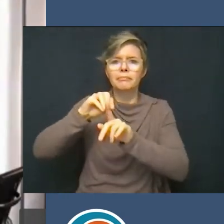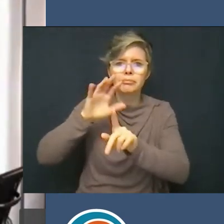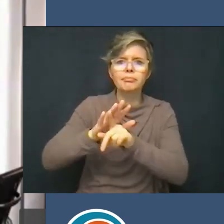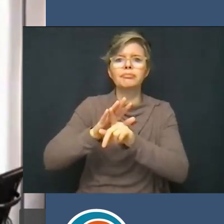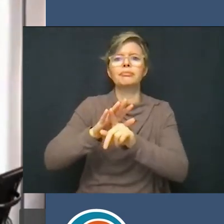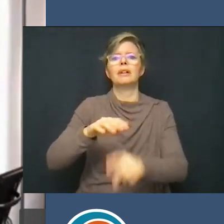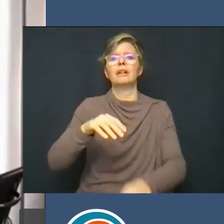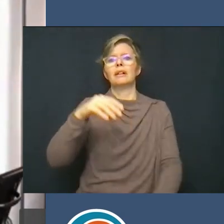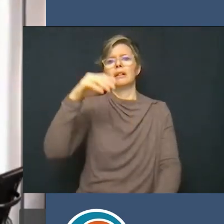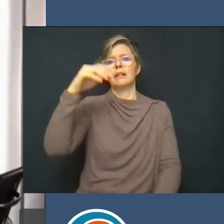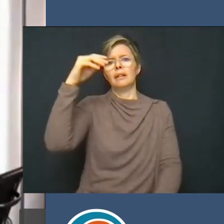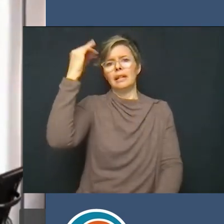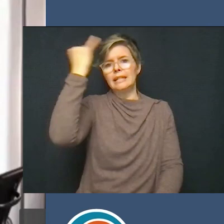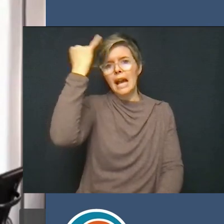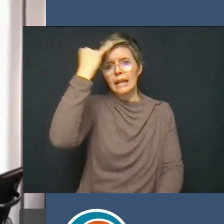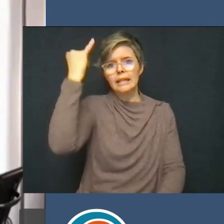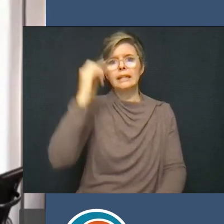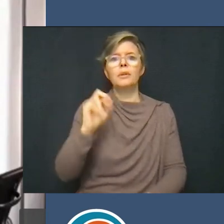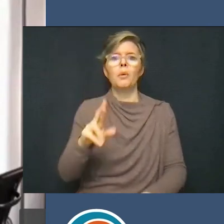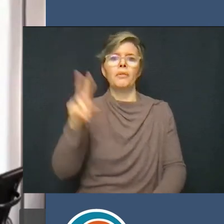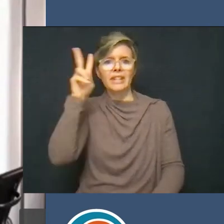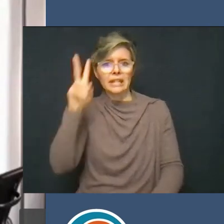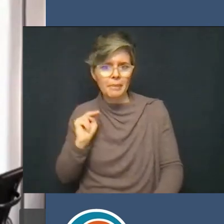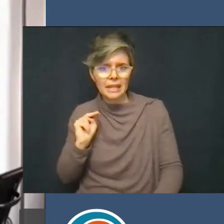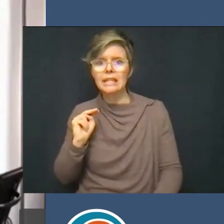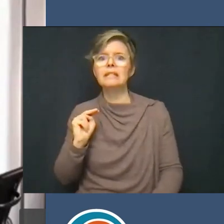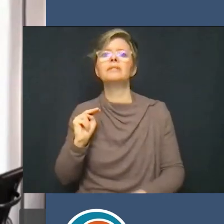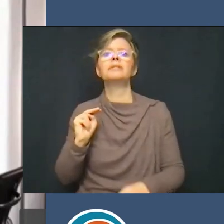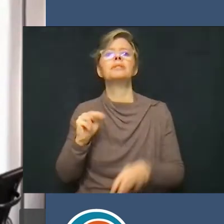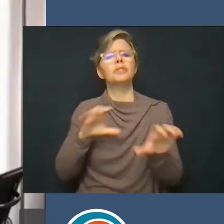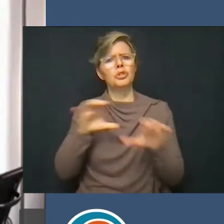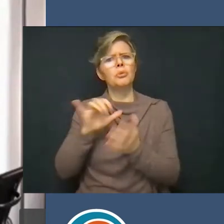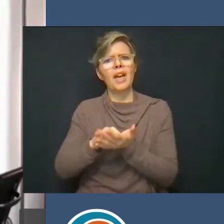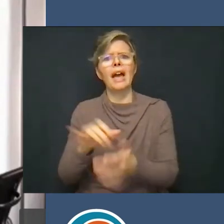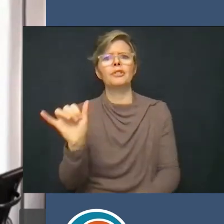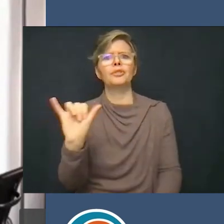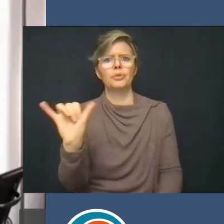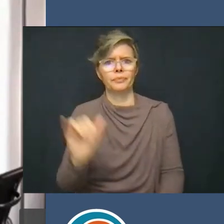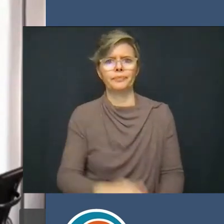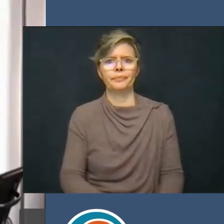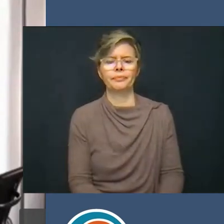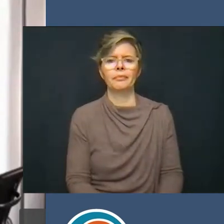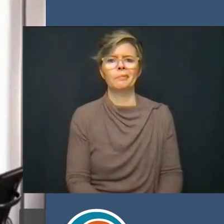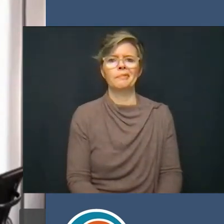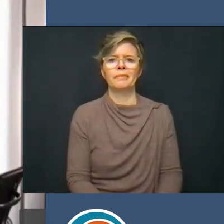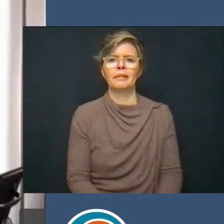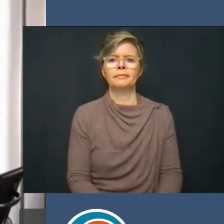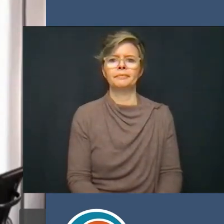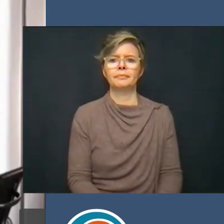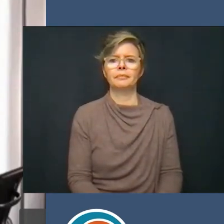Vietnamese, then do that at home, even if the child has a language impairment.